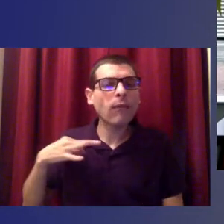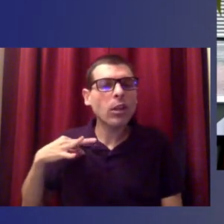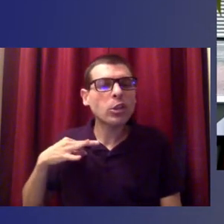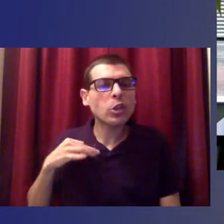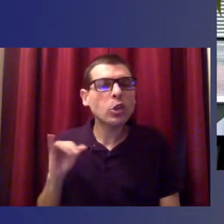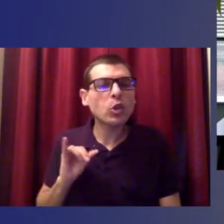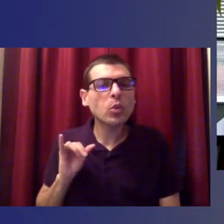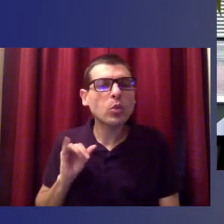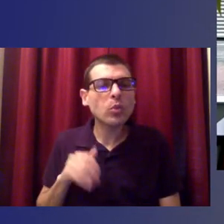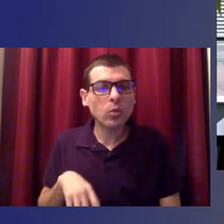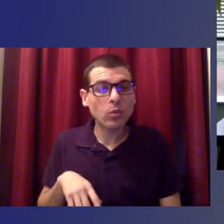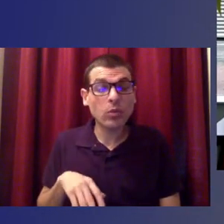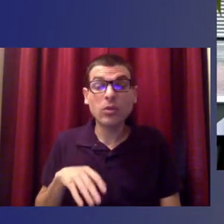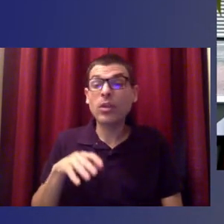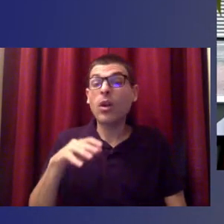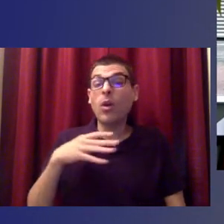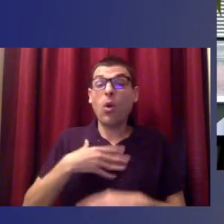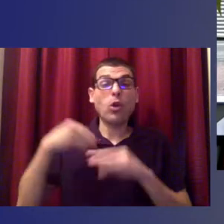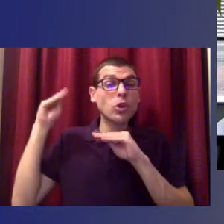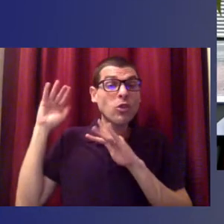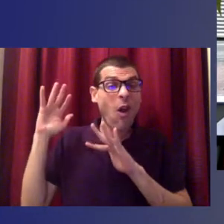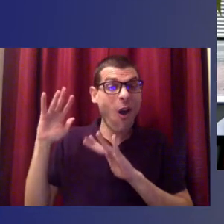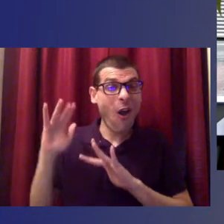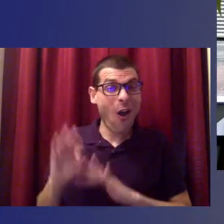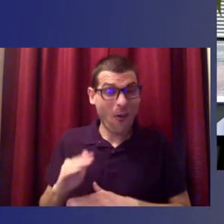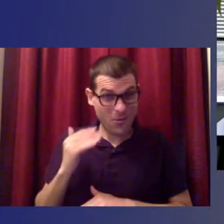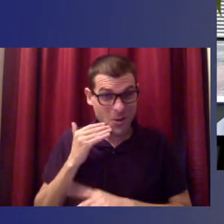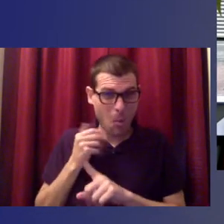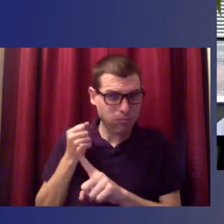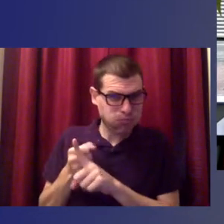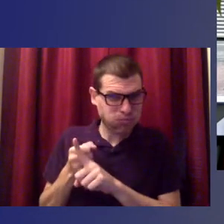worst snow and ice storm in the past 40 years.